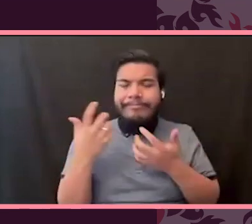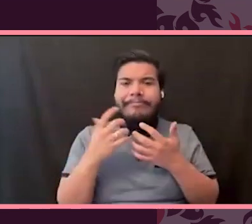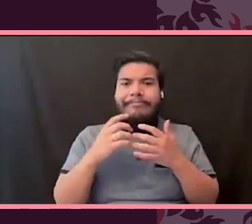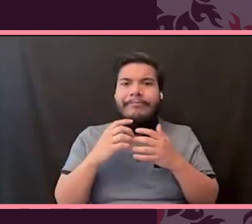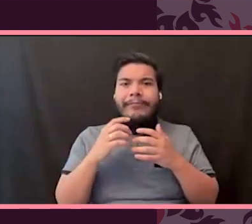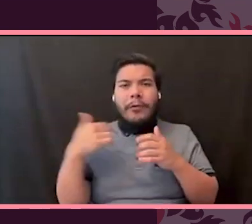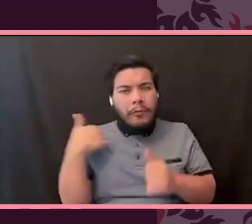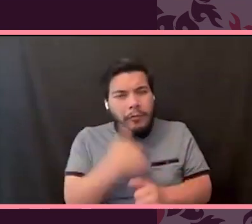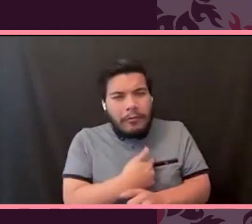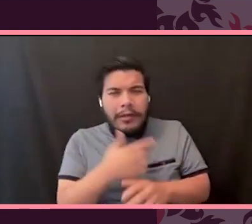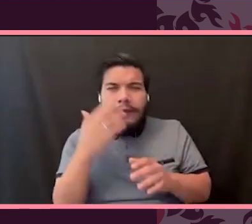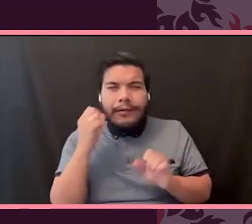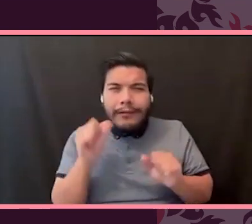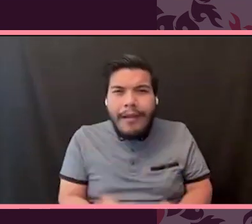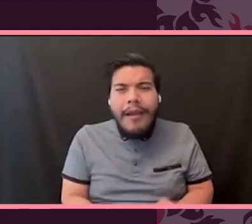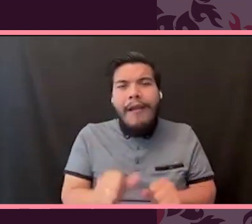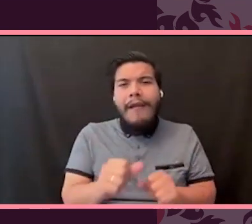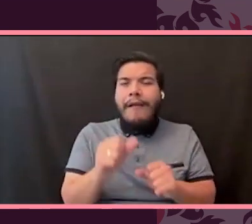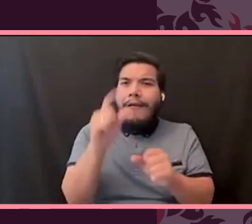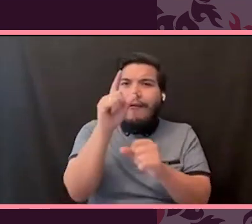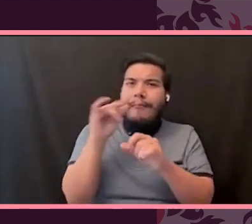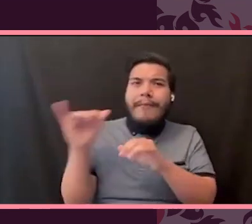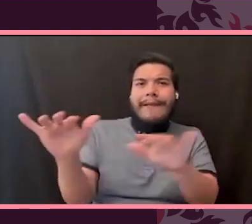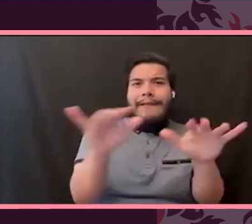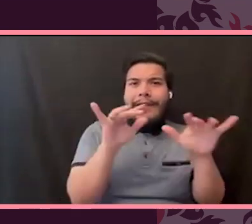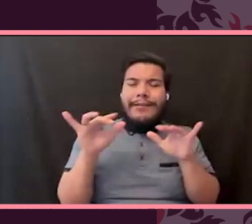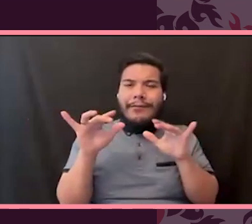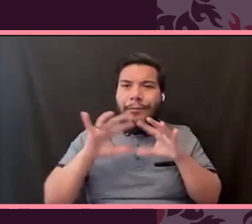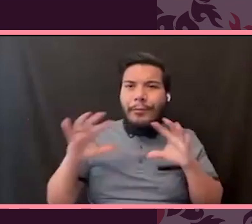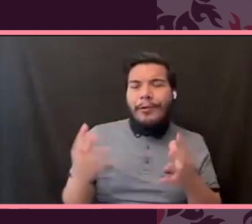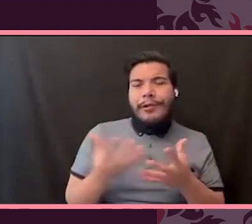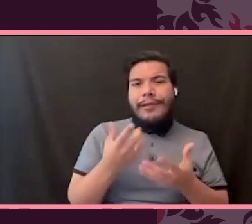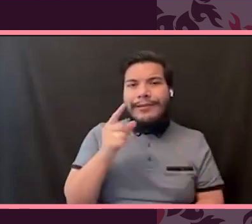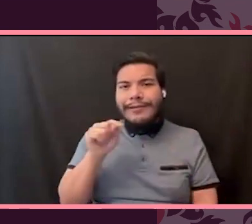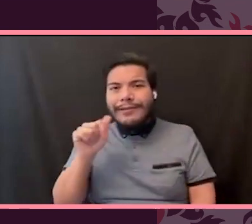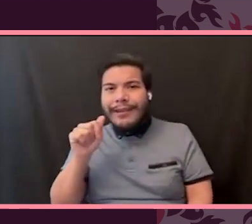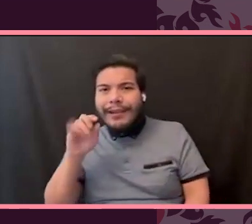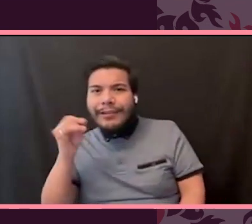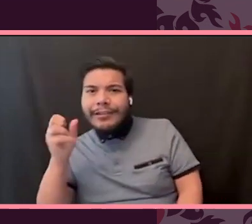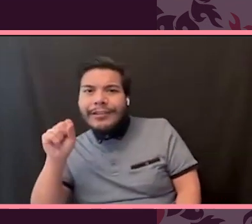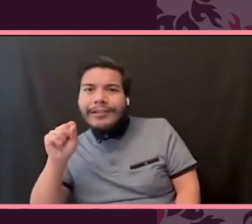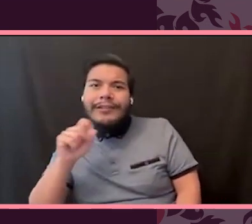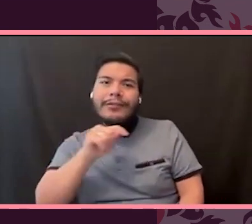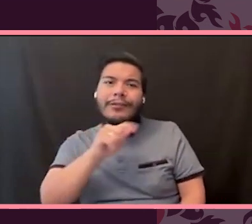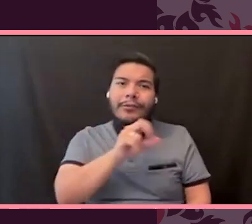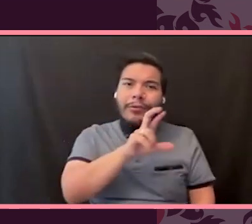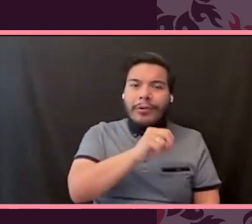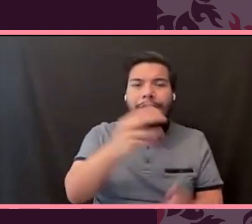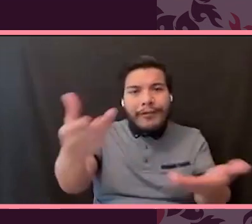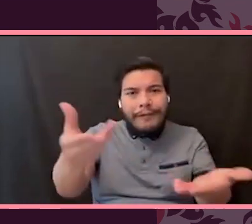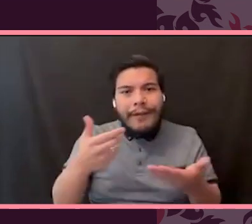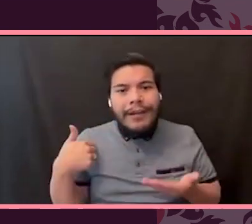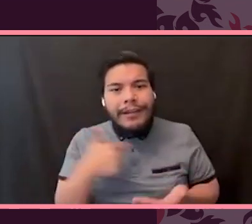can manifest the world that Taejas and Toren are inviting us to exist in.